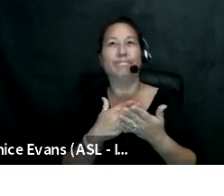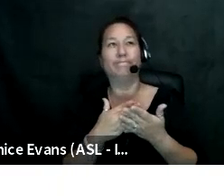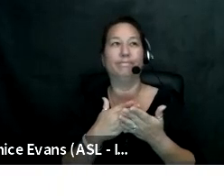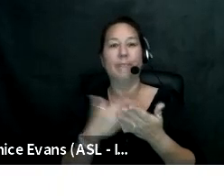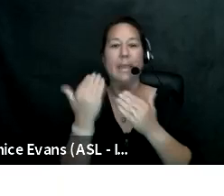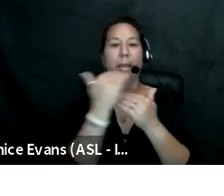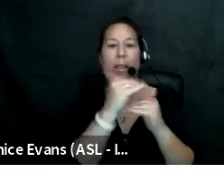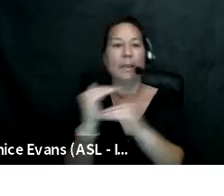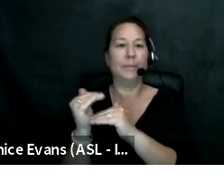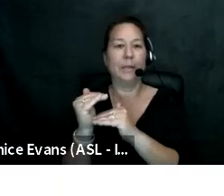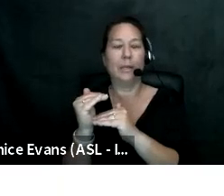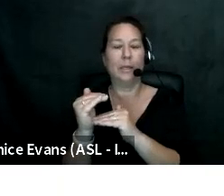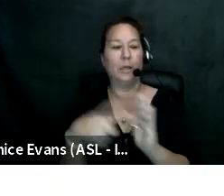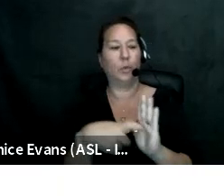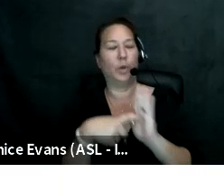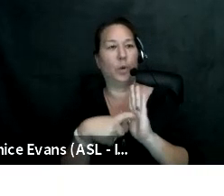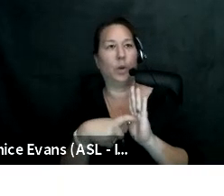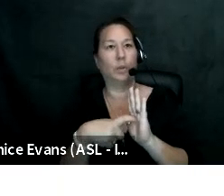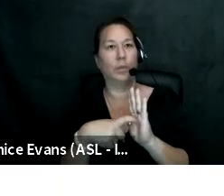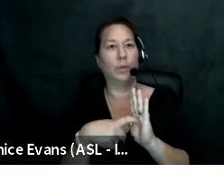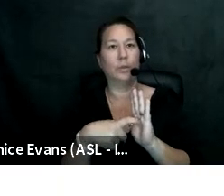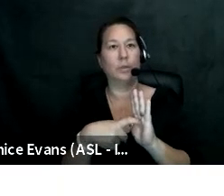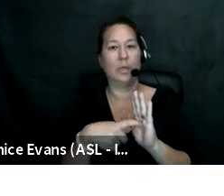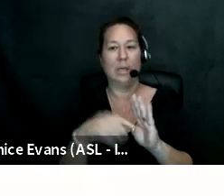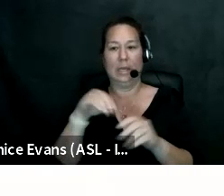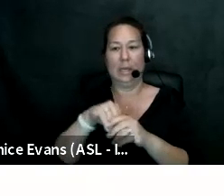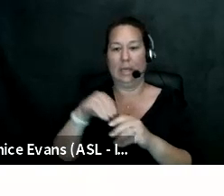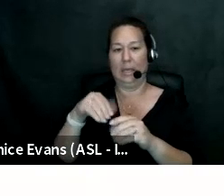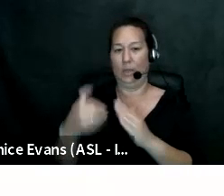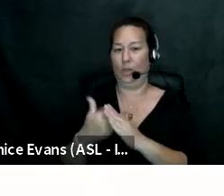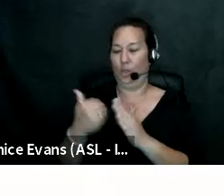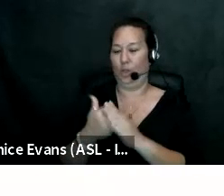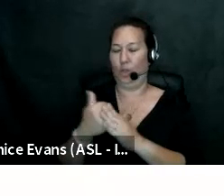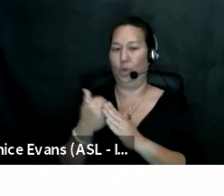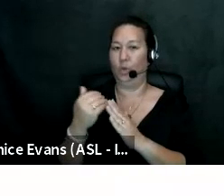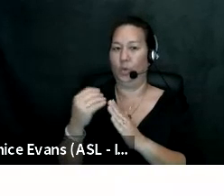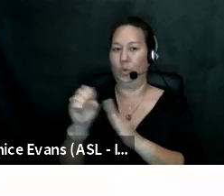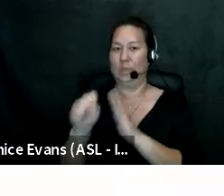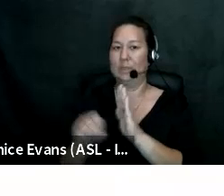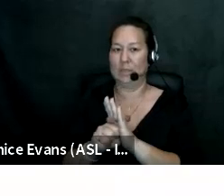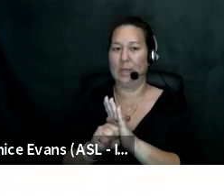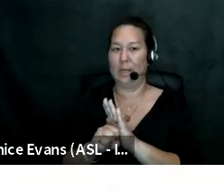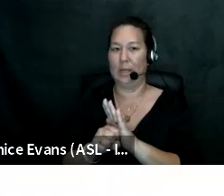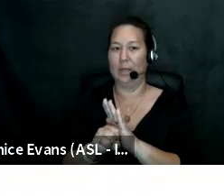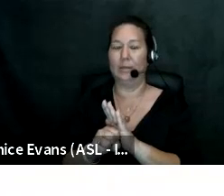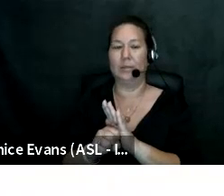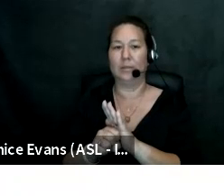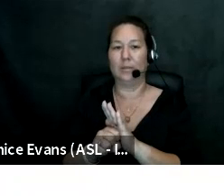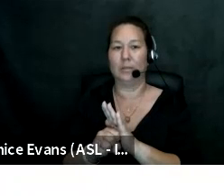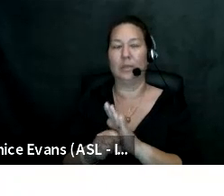limited vaccination requirements in this new state beyond the blueprint guidance. And